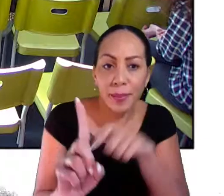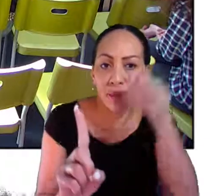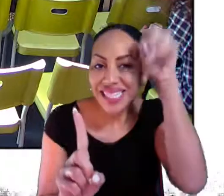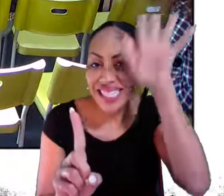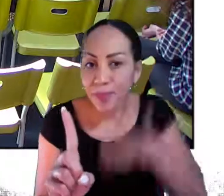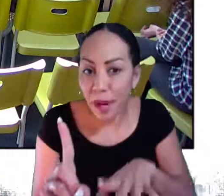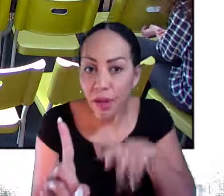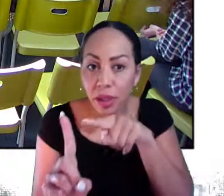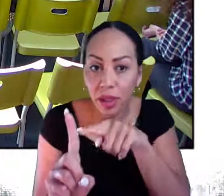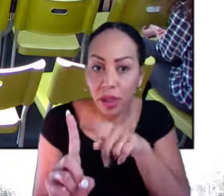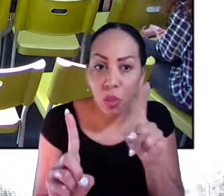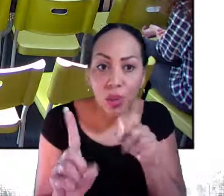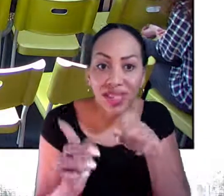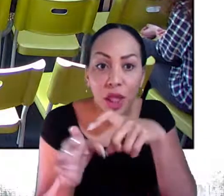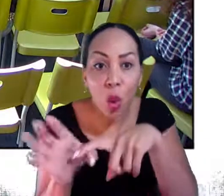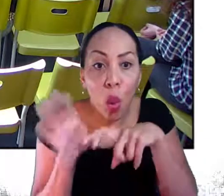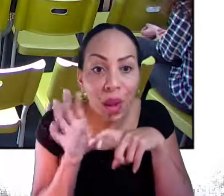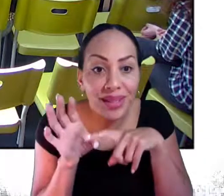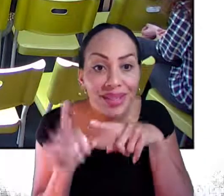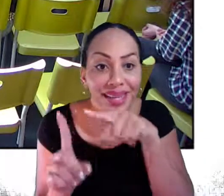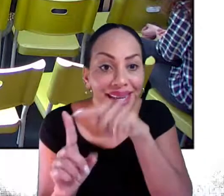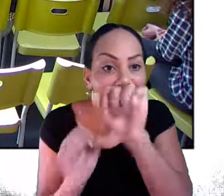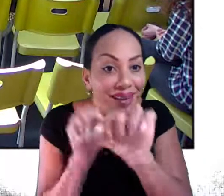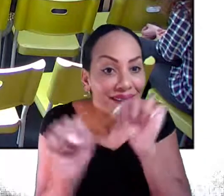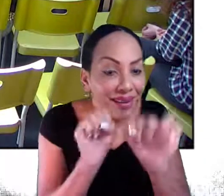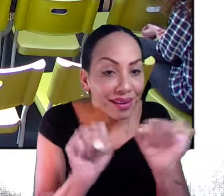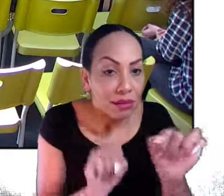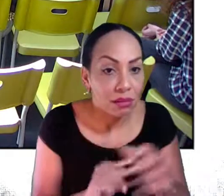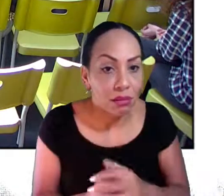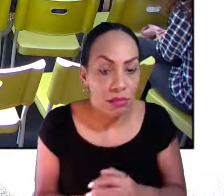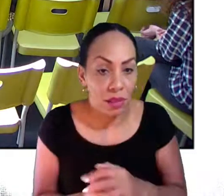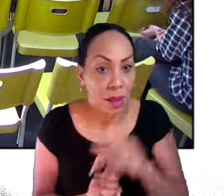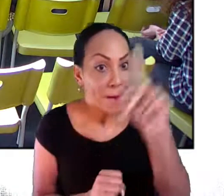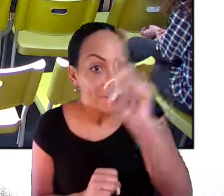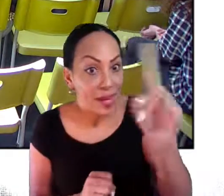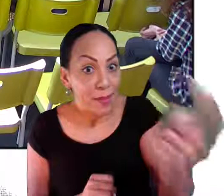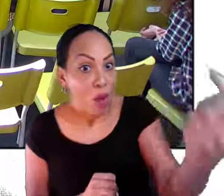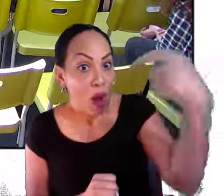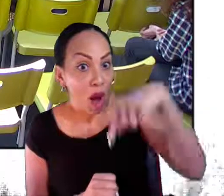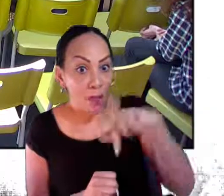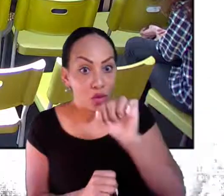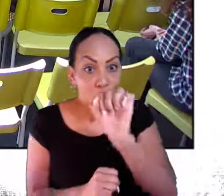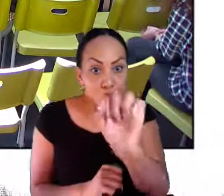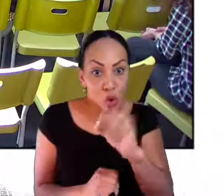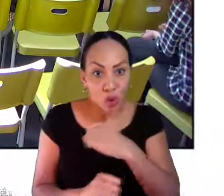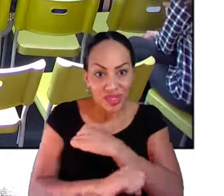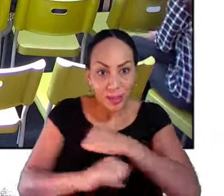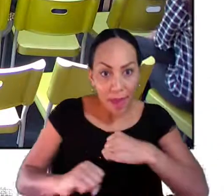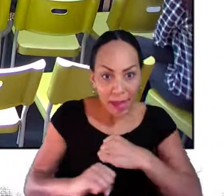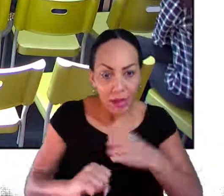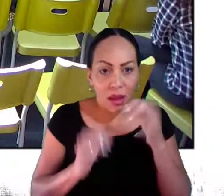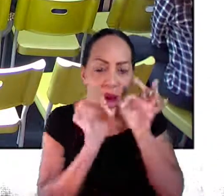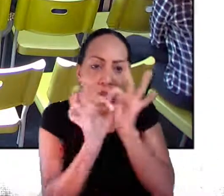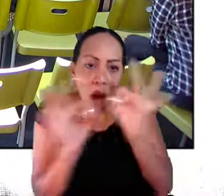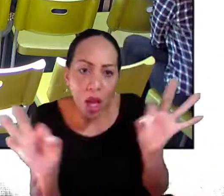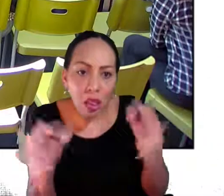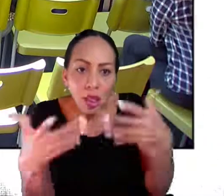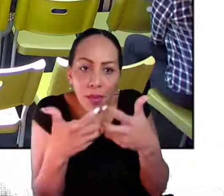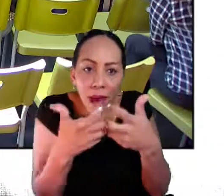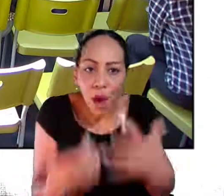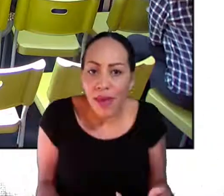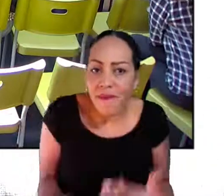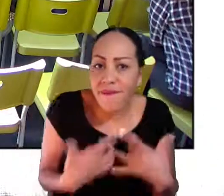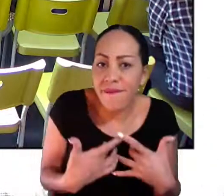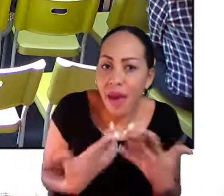is the other half of it, asks questions about how the people that are already inhabiting your space feel in that space. And actually, if the people that you're